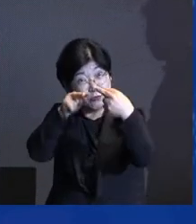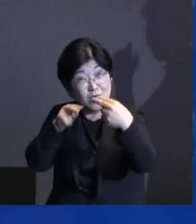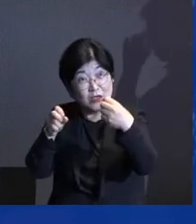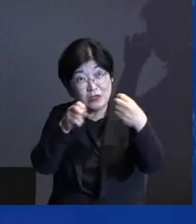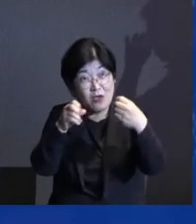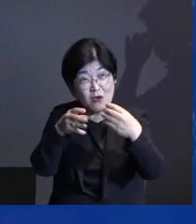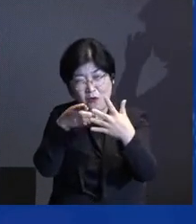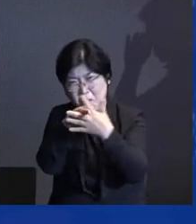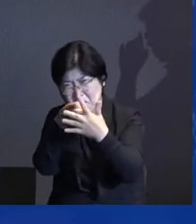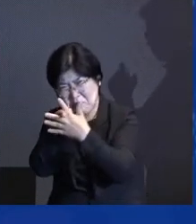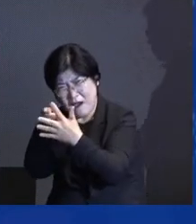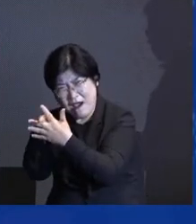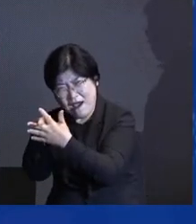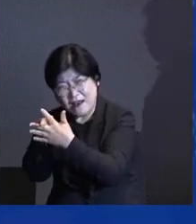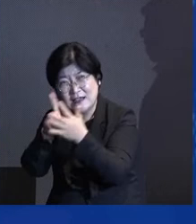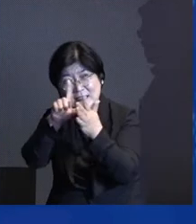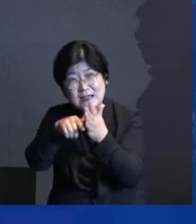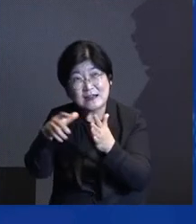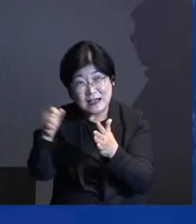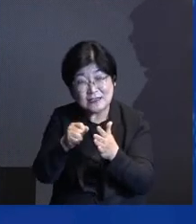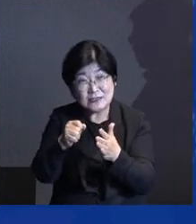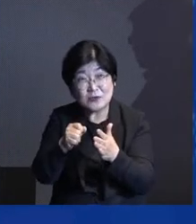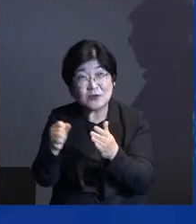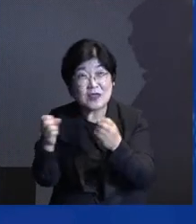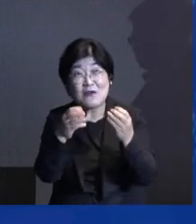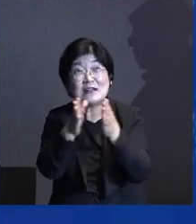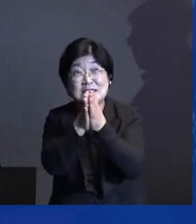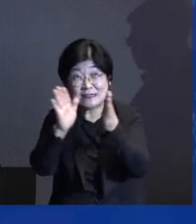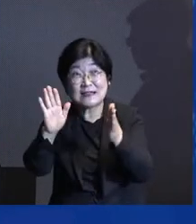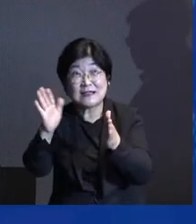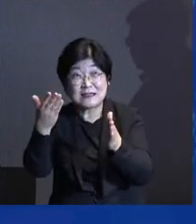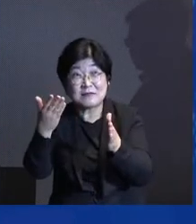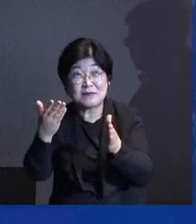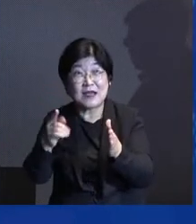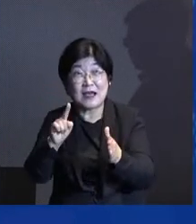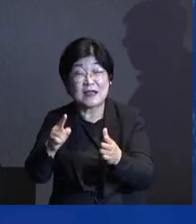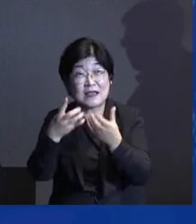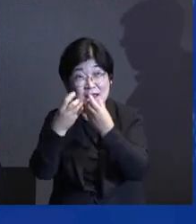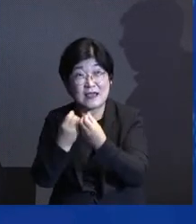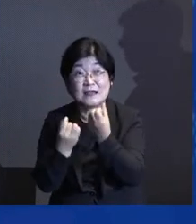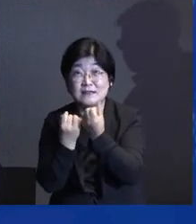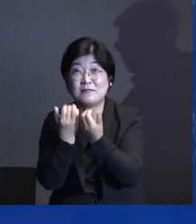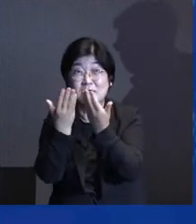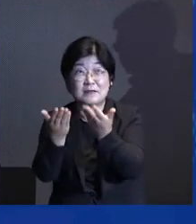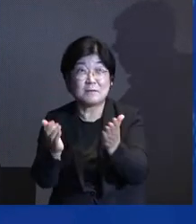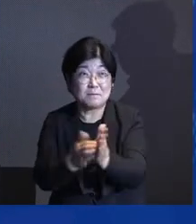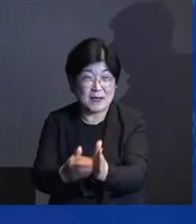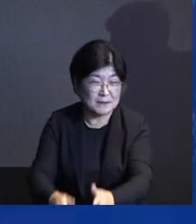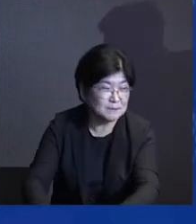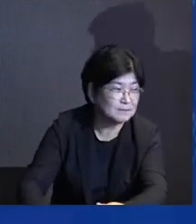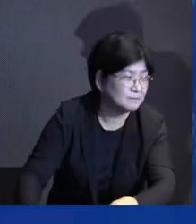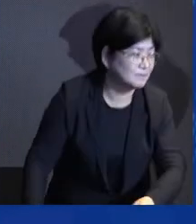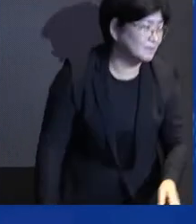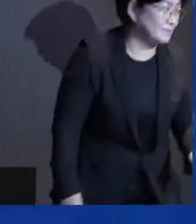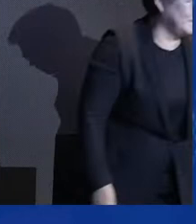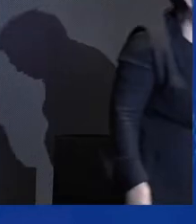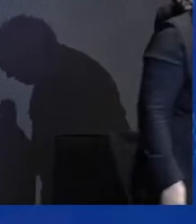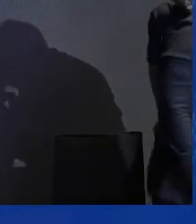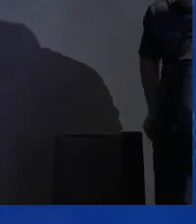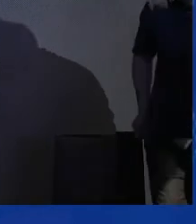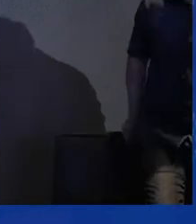and personal things. So this is one of the formats that we have